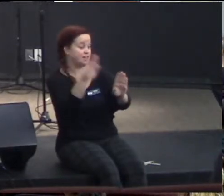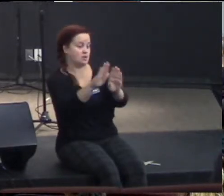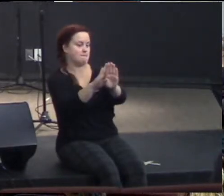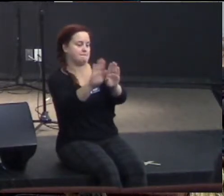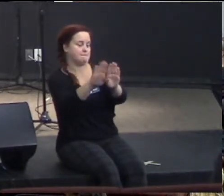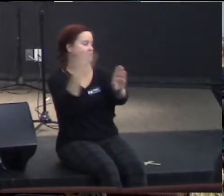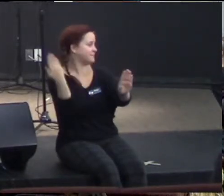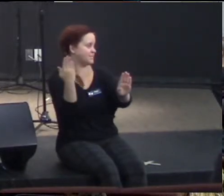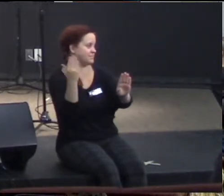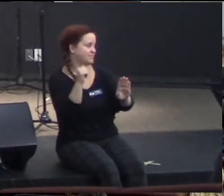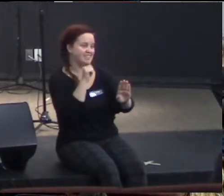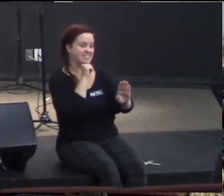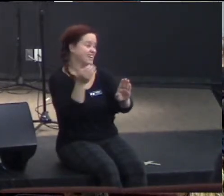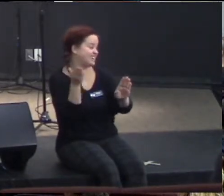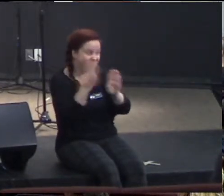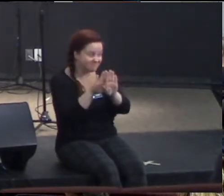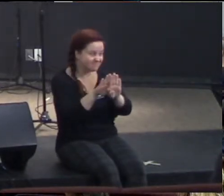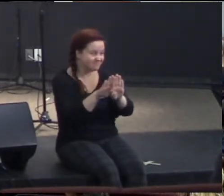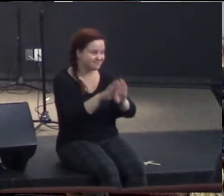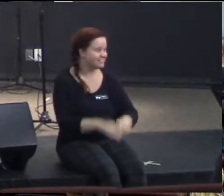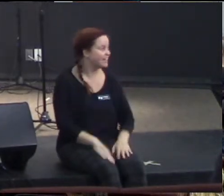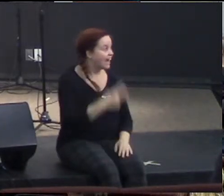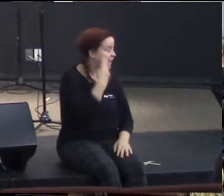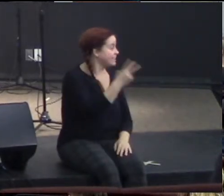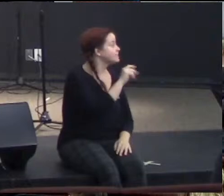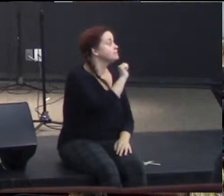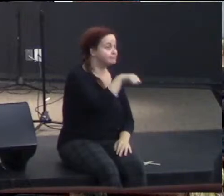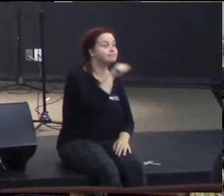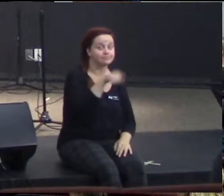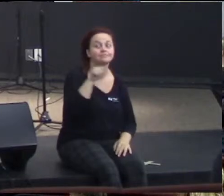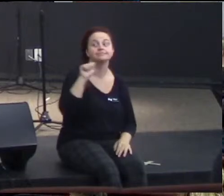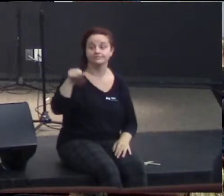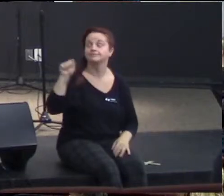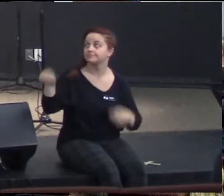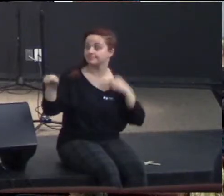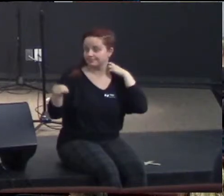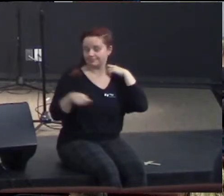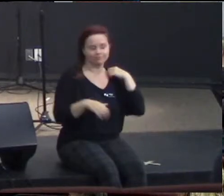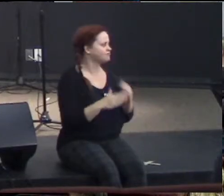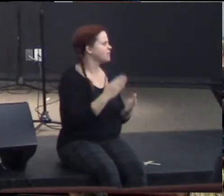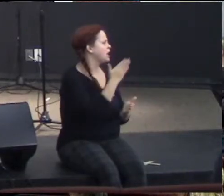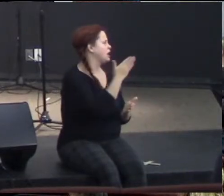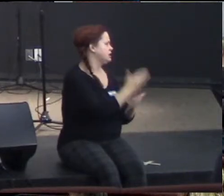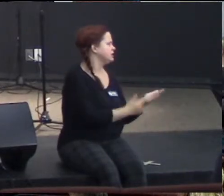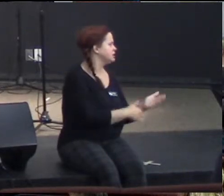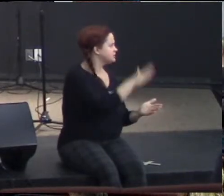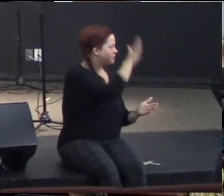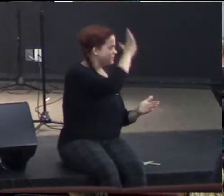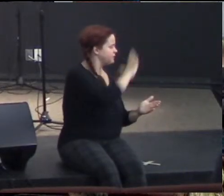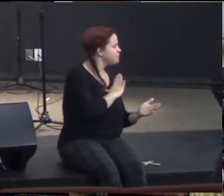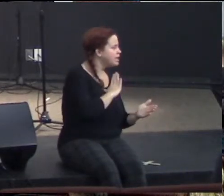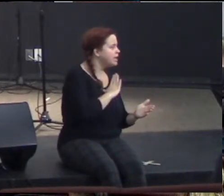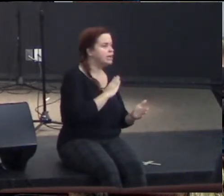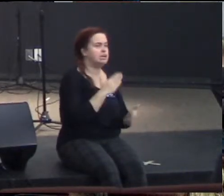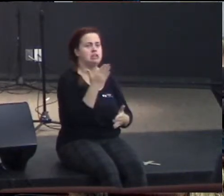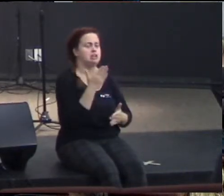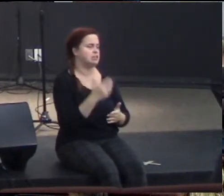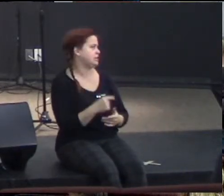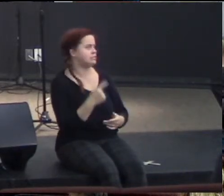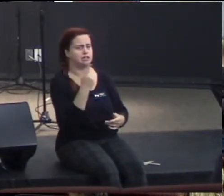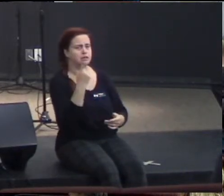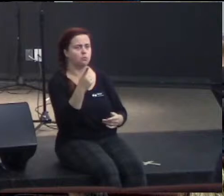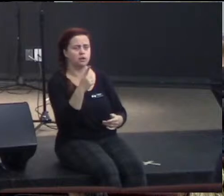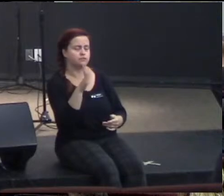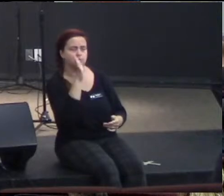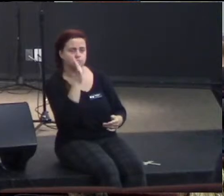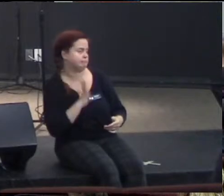I see a lot of head nodding. Well, I see some from the men, and then there's one from a sister. It was like, come on, husband, listen up.